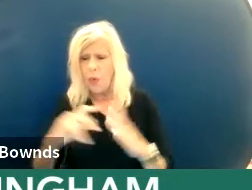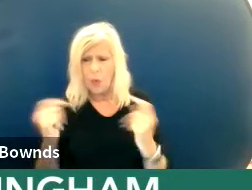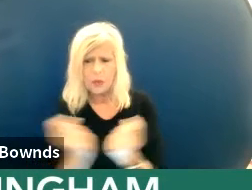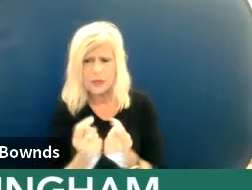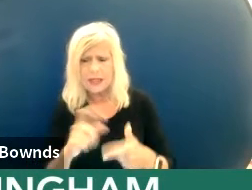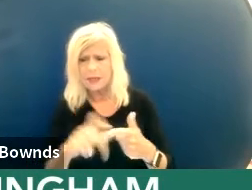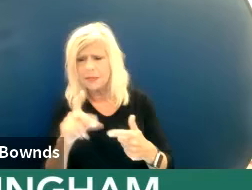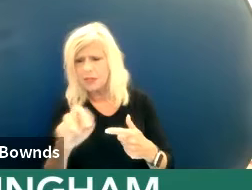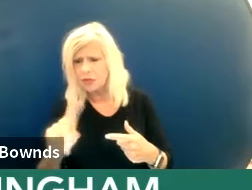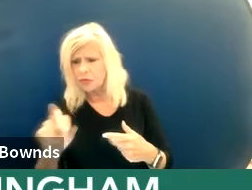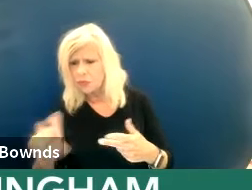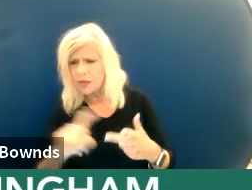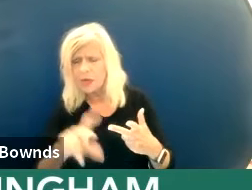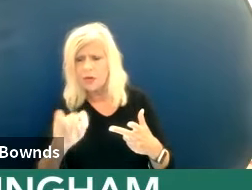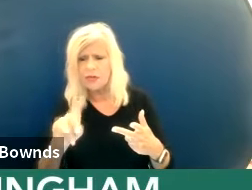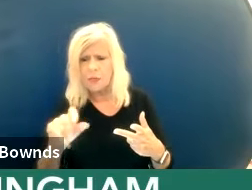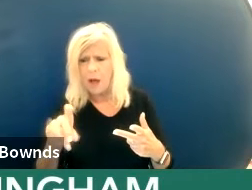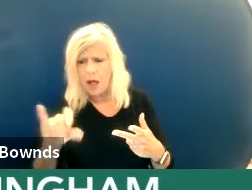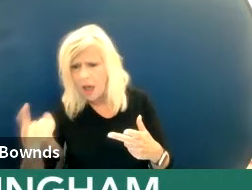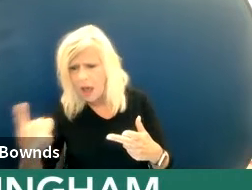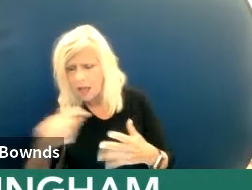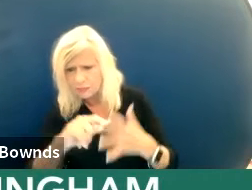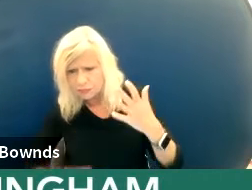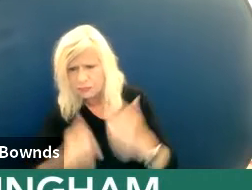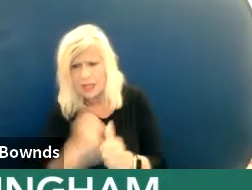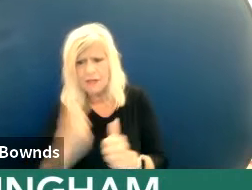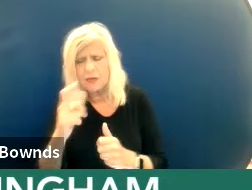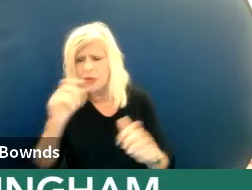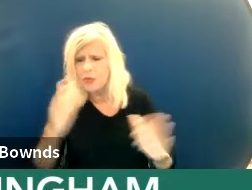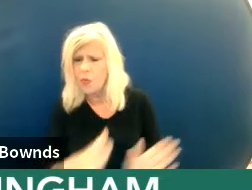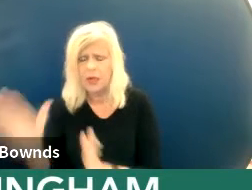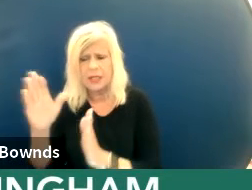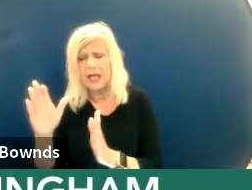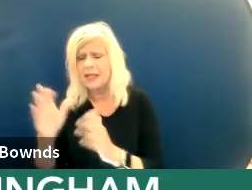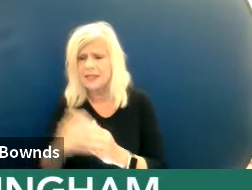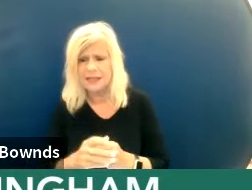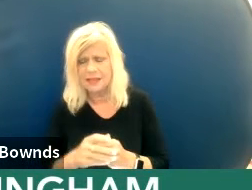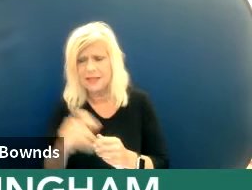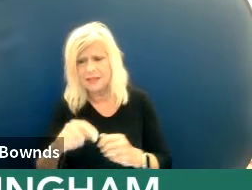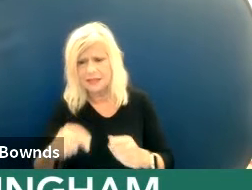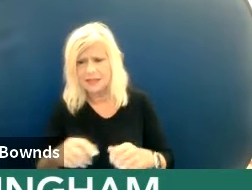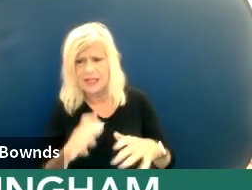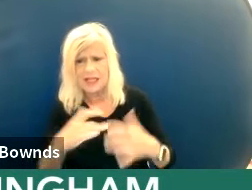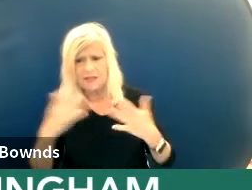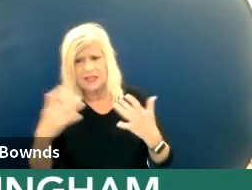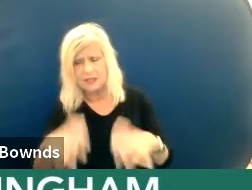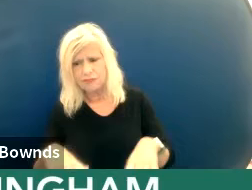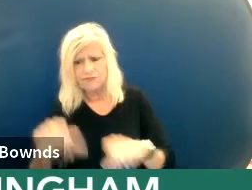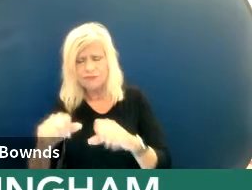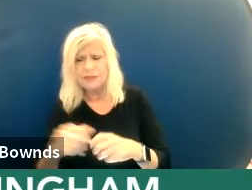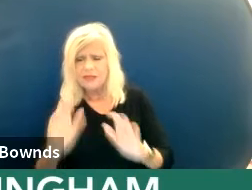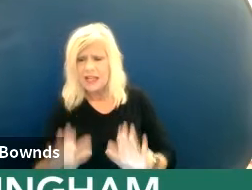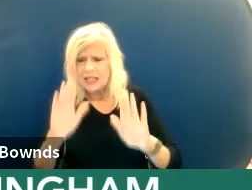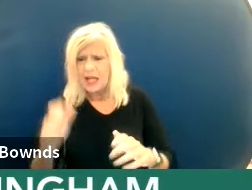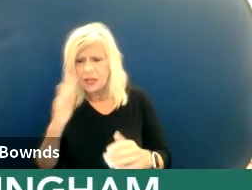Dr. Rimmer, Dr. Tharamalai, and everybody who organized this. This is just a fantastic event, and I know you're going to have a great